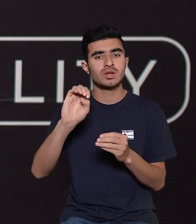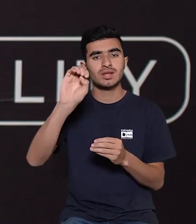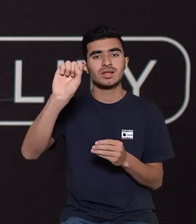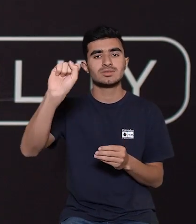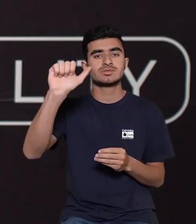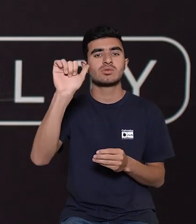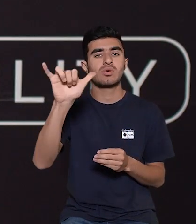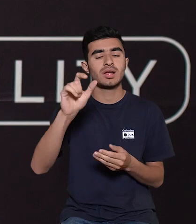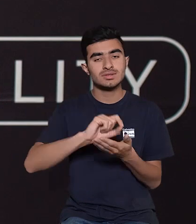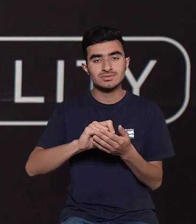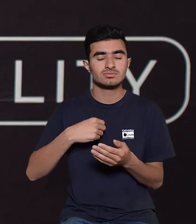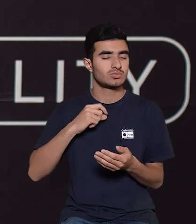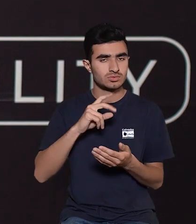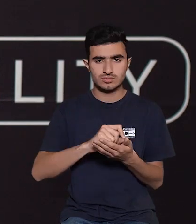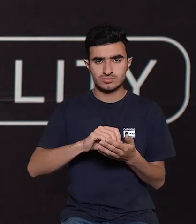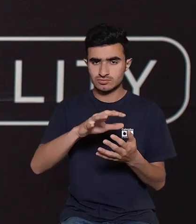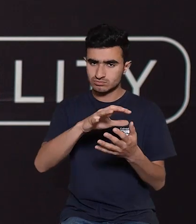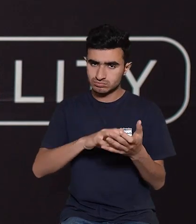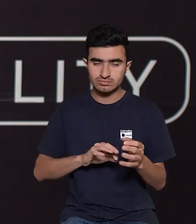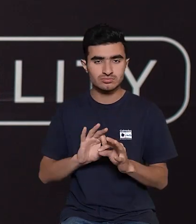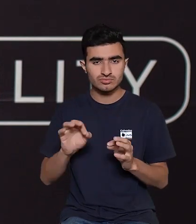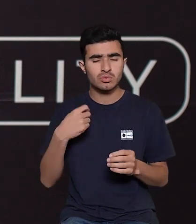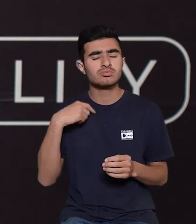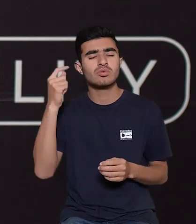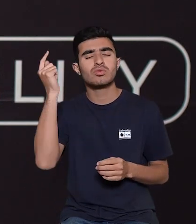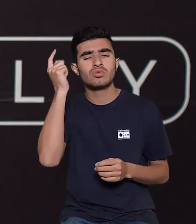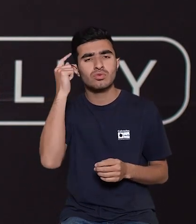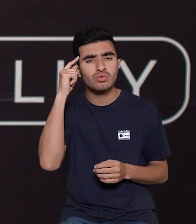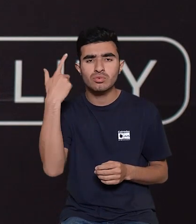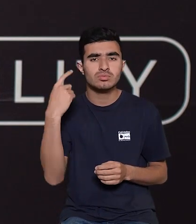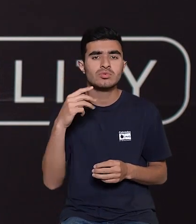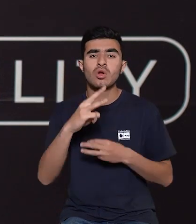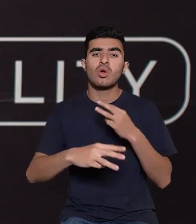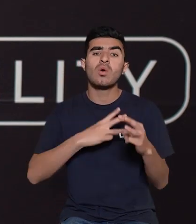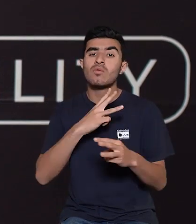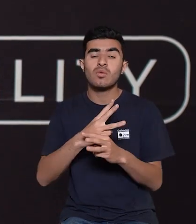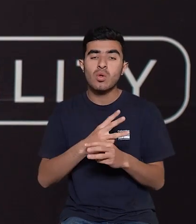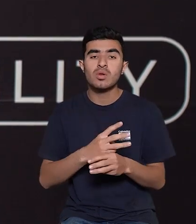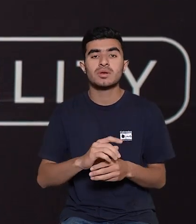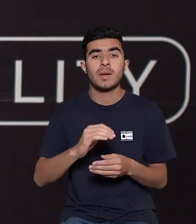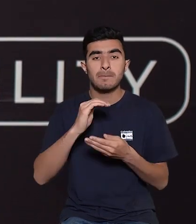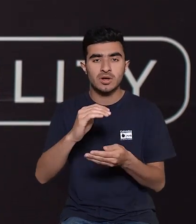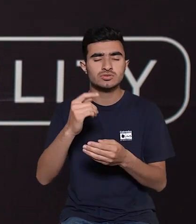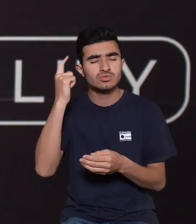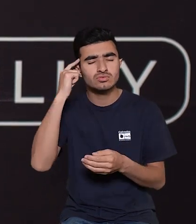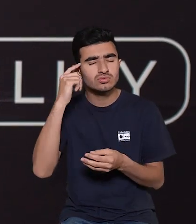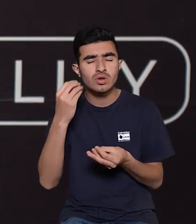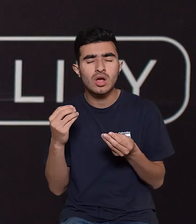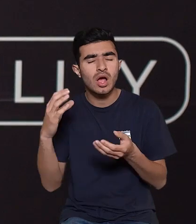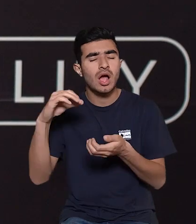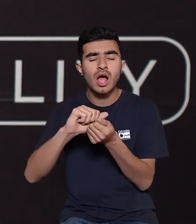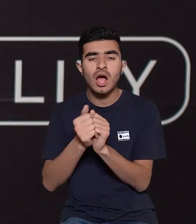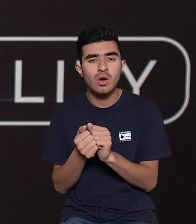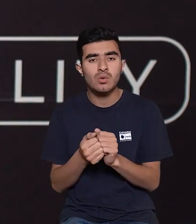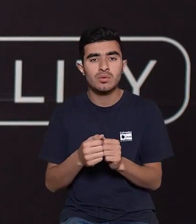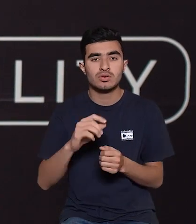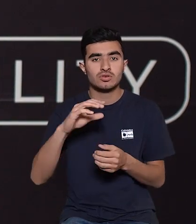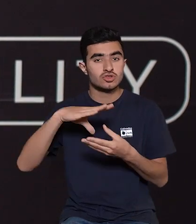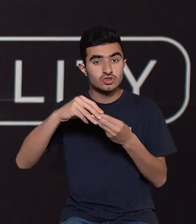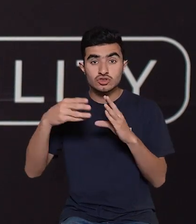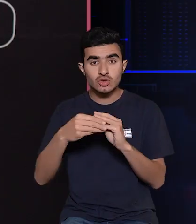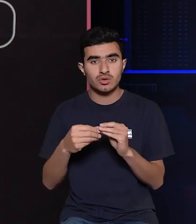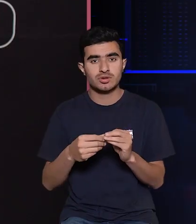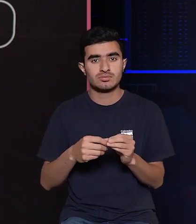write an essay on storytelling. And I thought about it and I said, the world comes to a child in the shape of stories. The